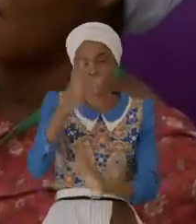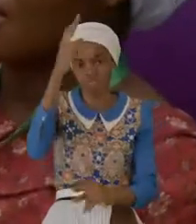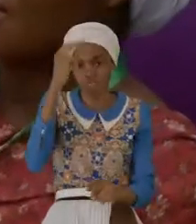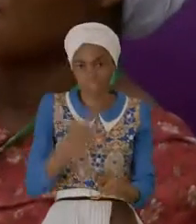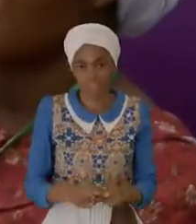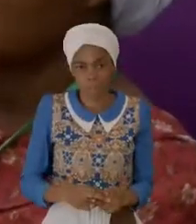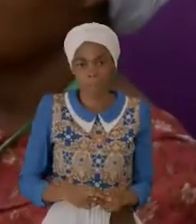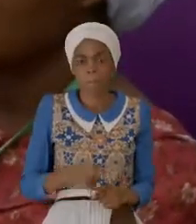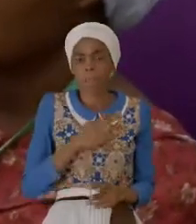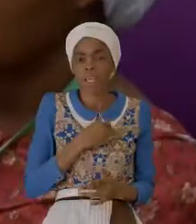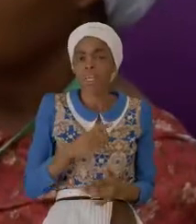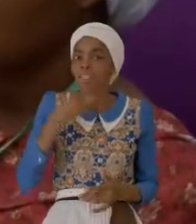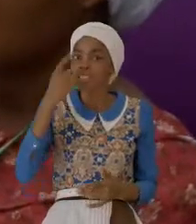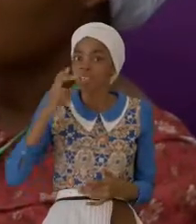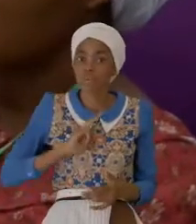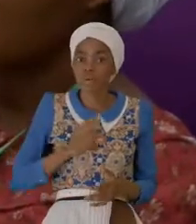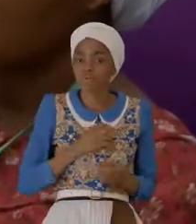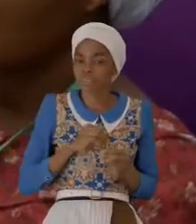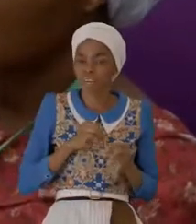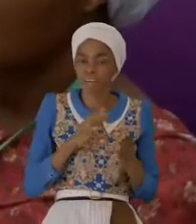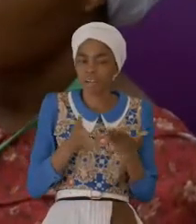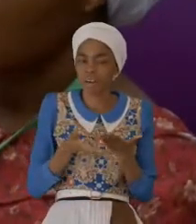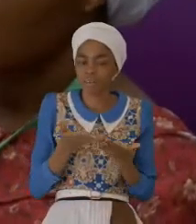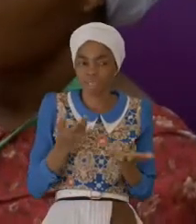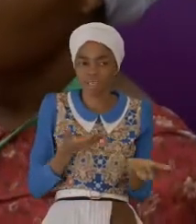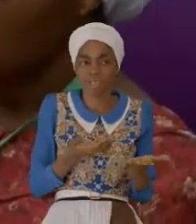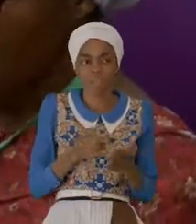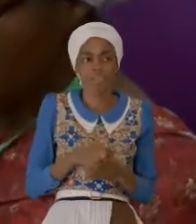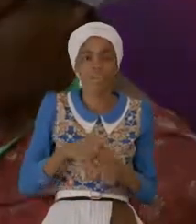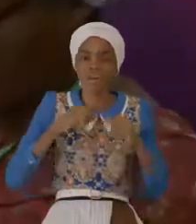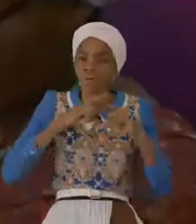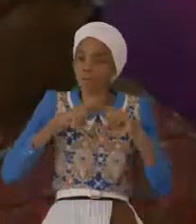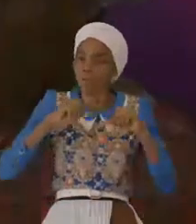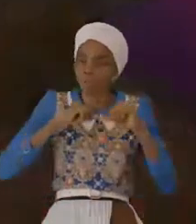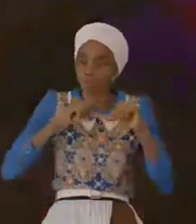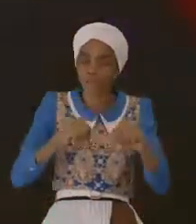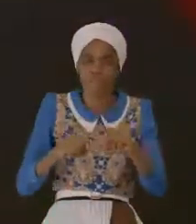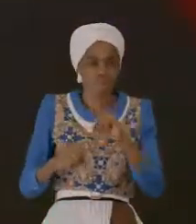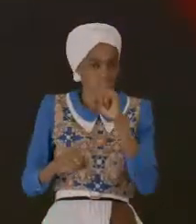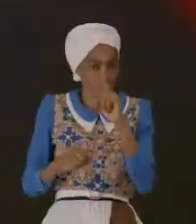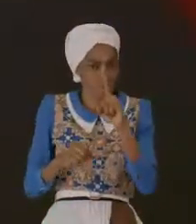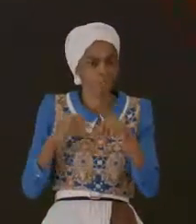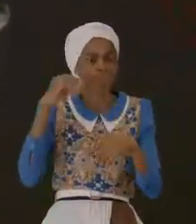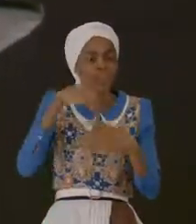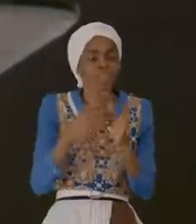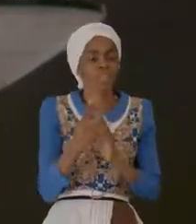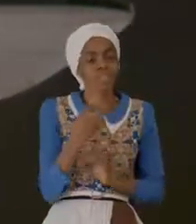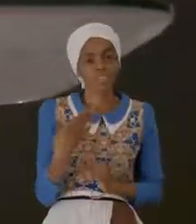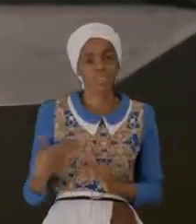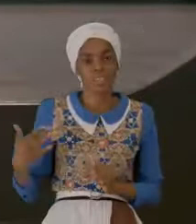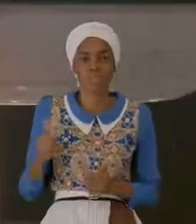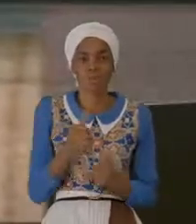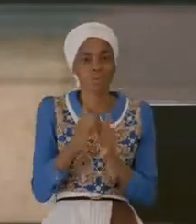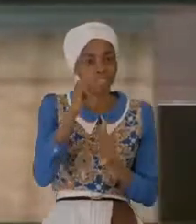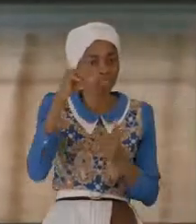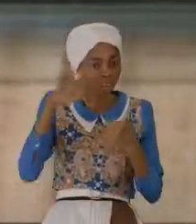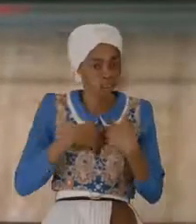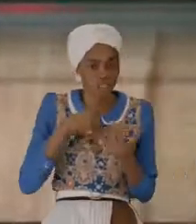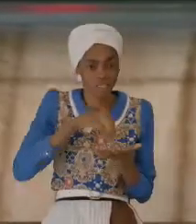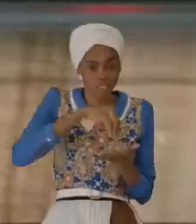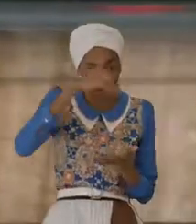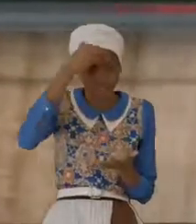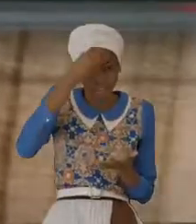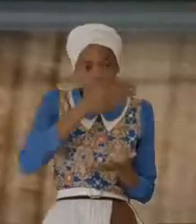it helps us very clearly then but continue down in the sinks which thou has learned